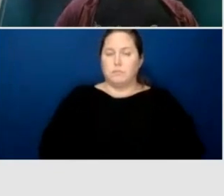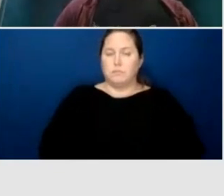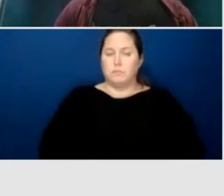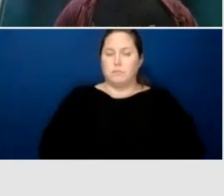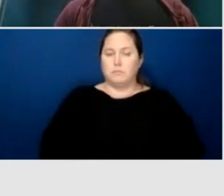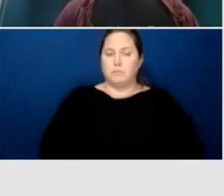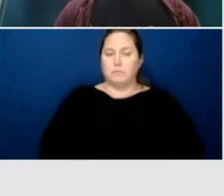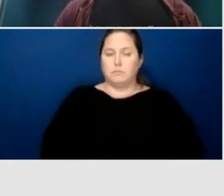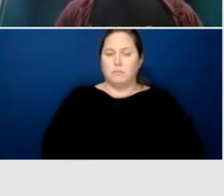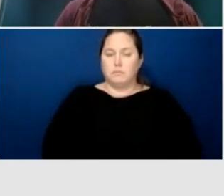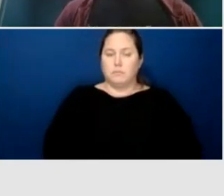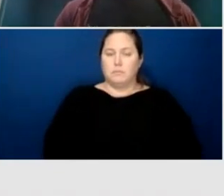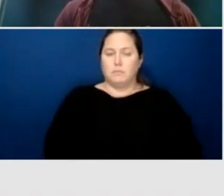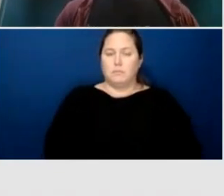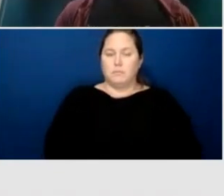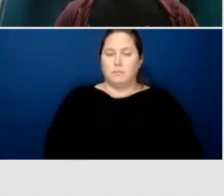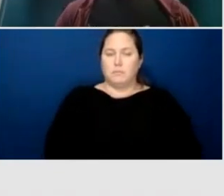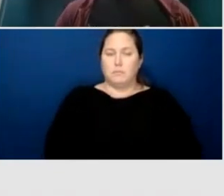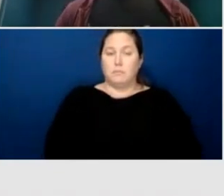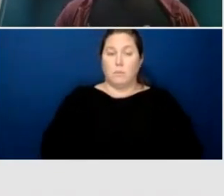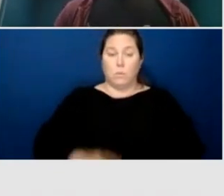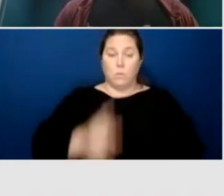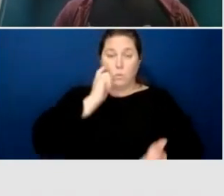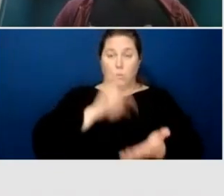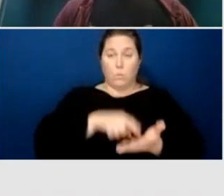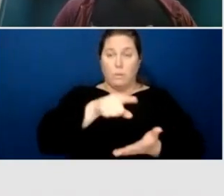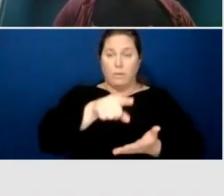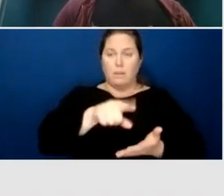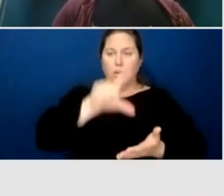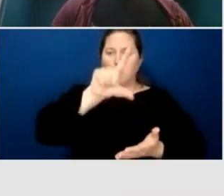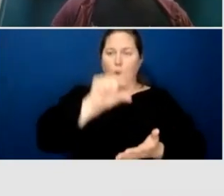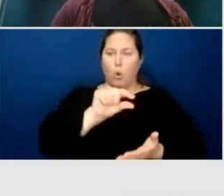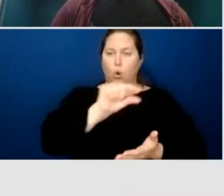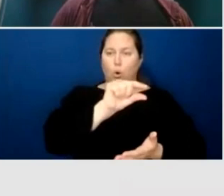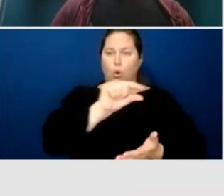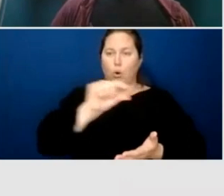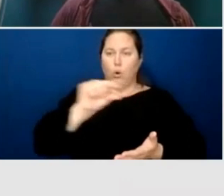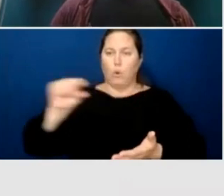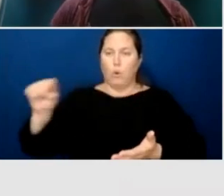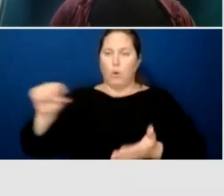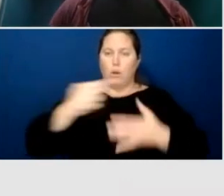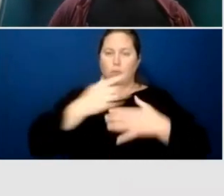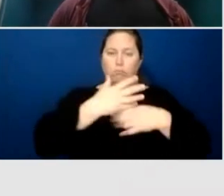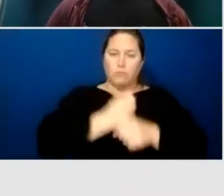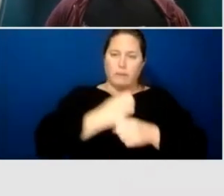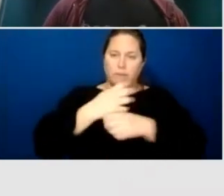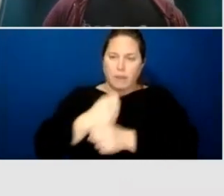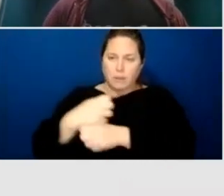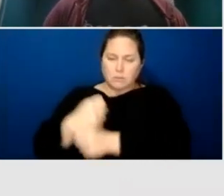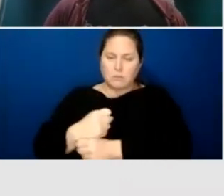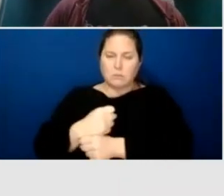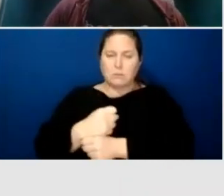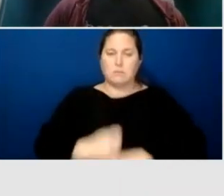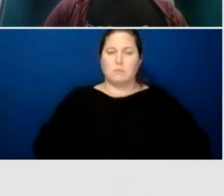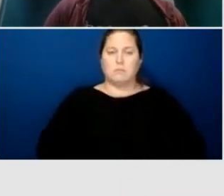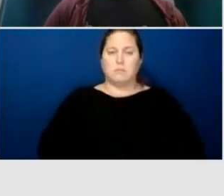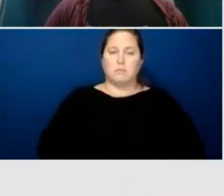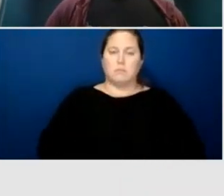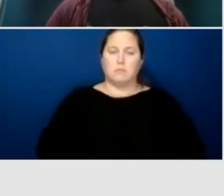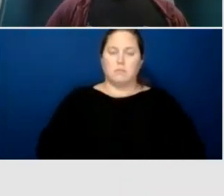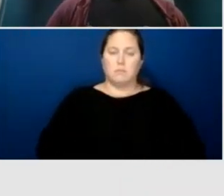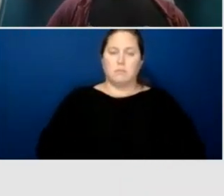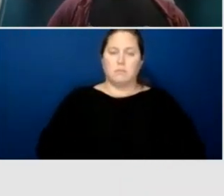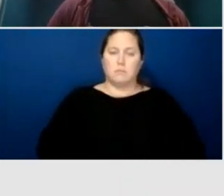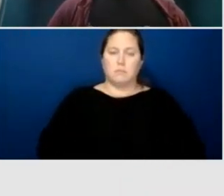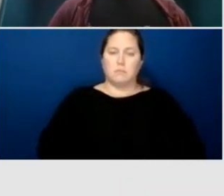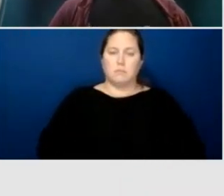message from the employer is all lowercase, right? Lowercase everything, abbreviations, right? And so